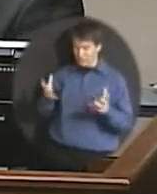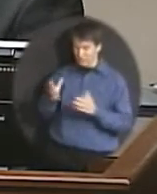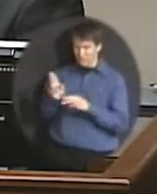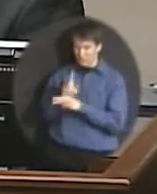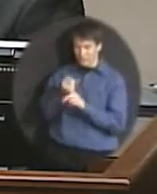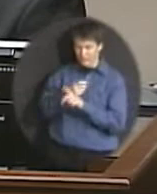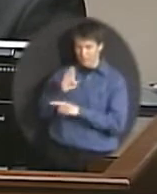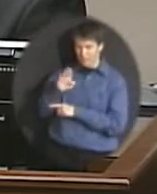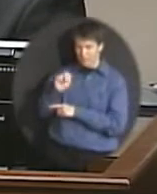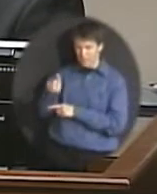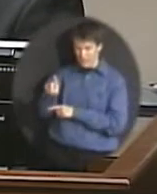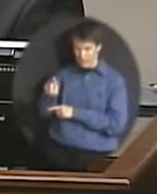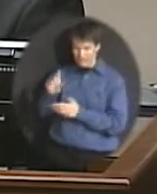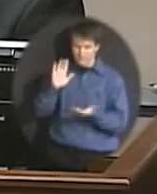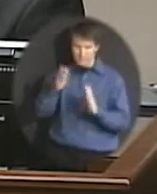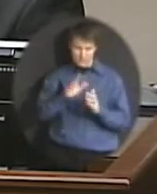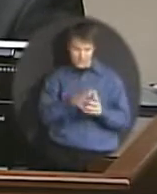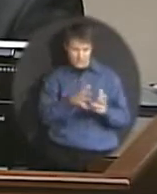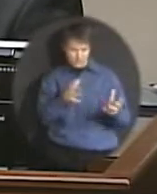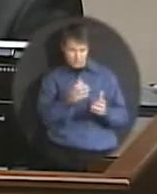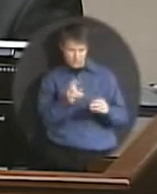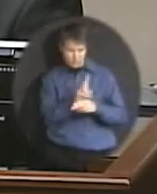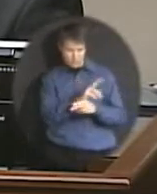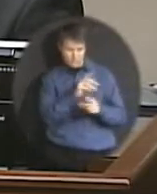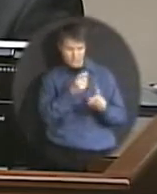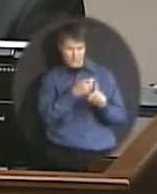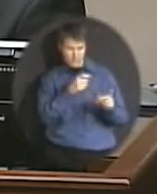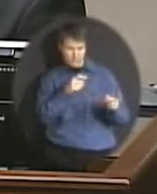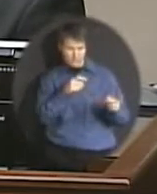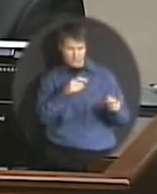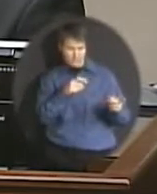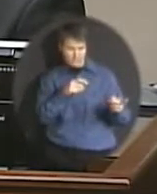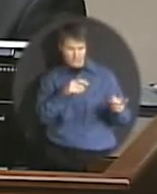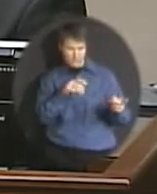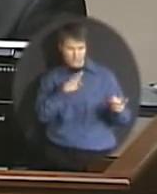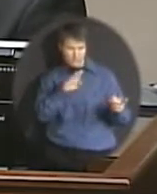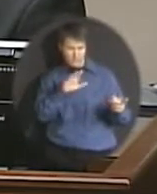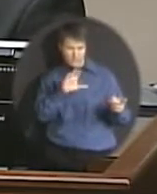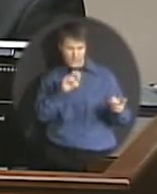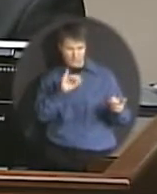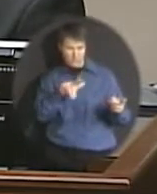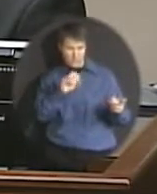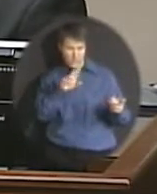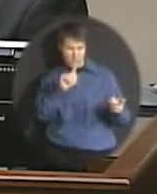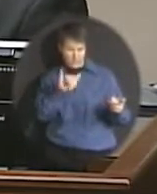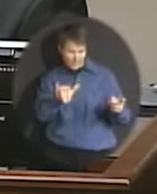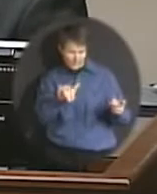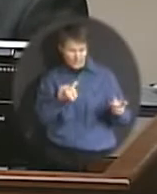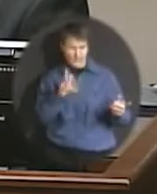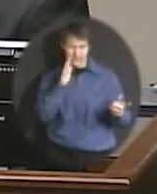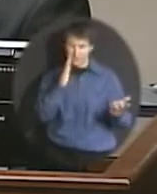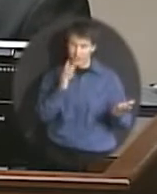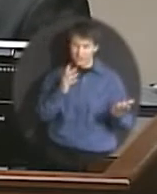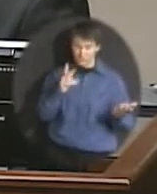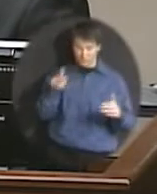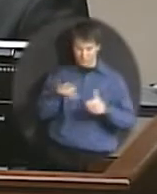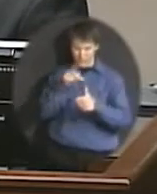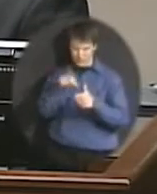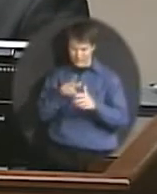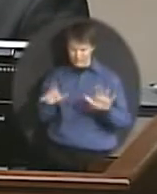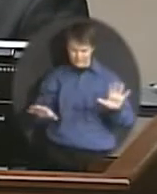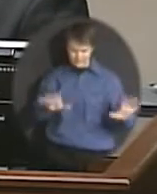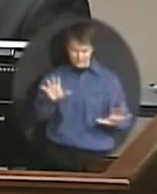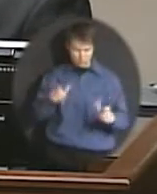outlay, that list is $90 million before new buildings. So in prioritizing that, we probably need